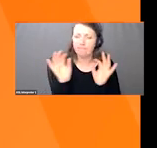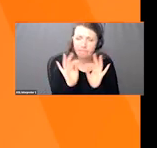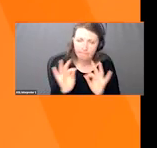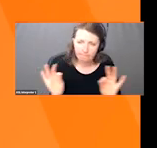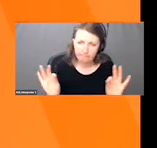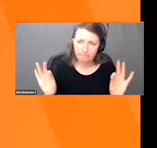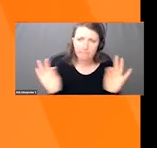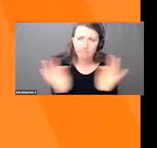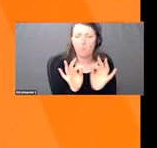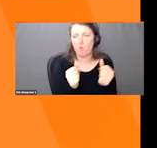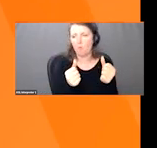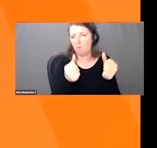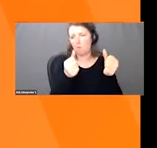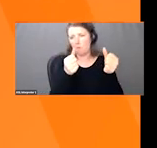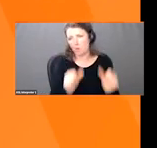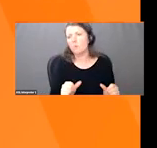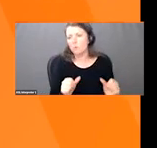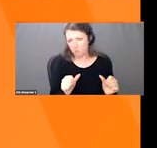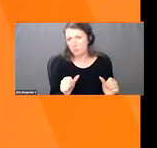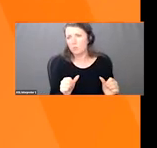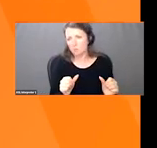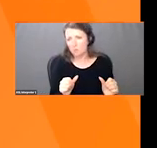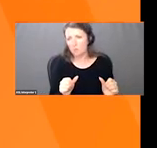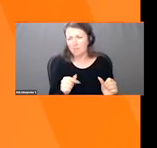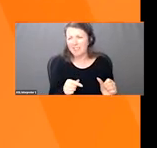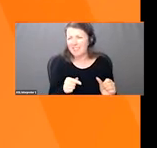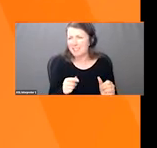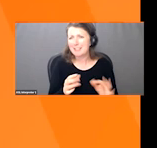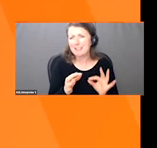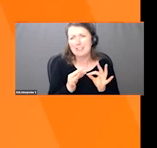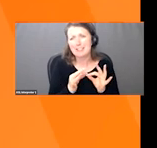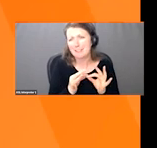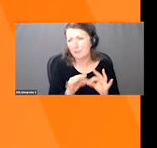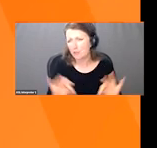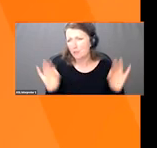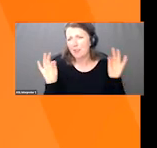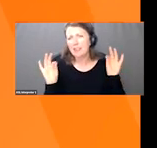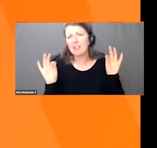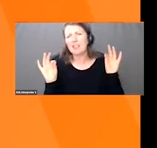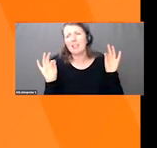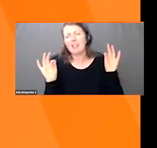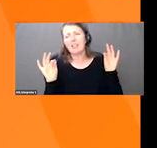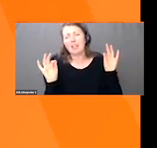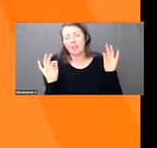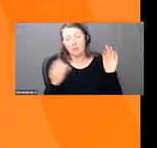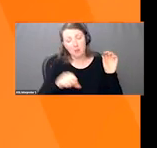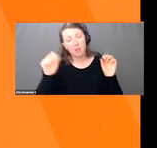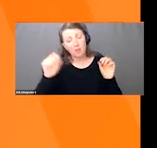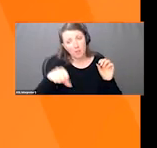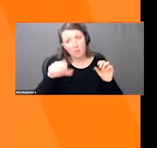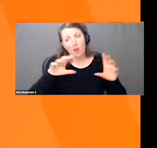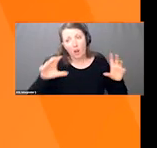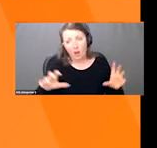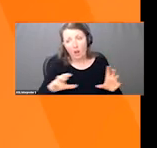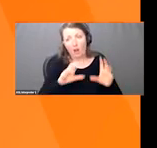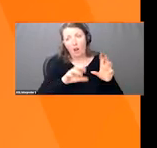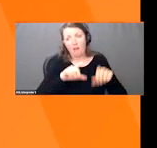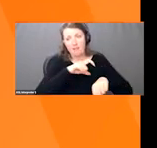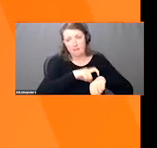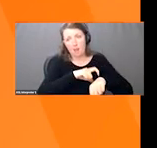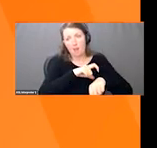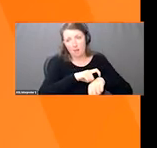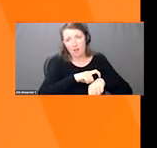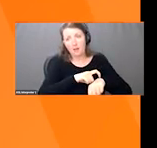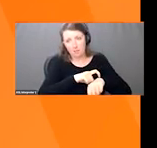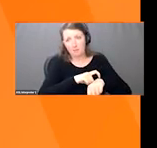like, it's free if you don't value your time, and it does take a lot of time to do this right. So the